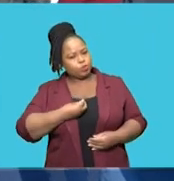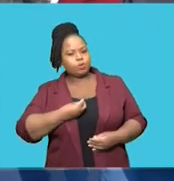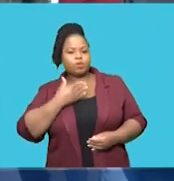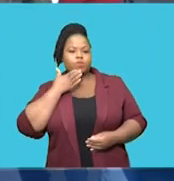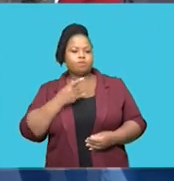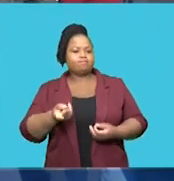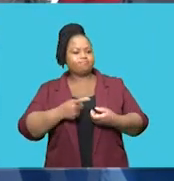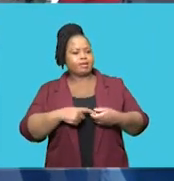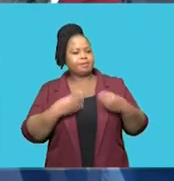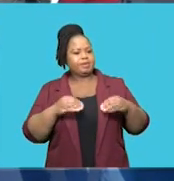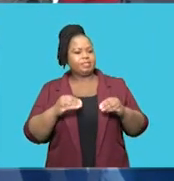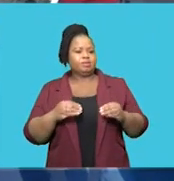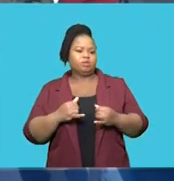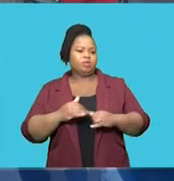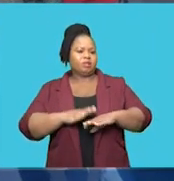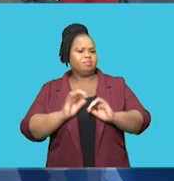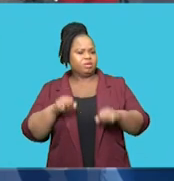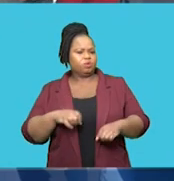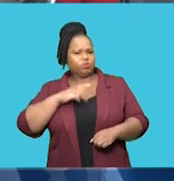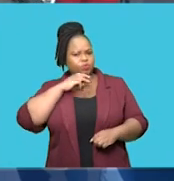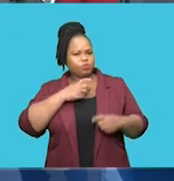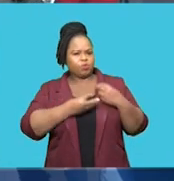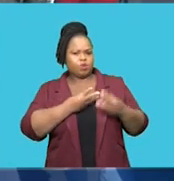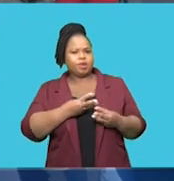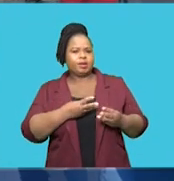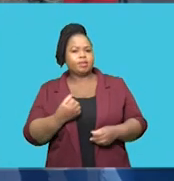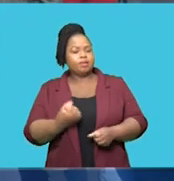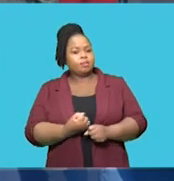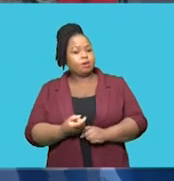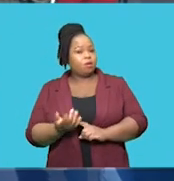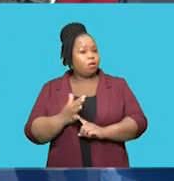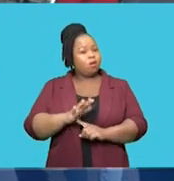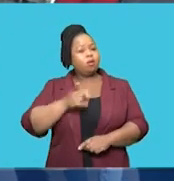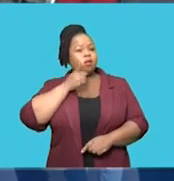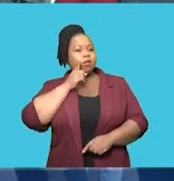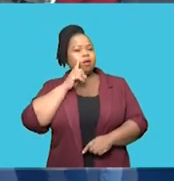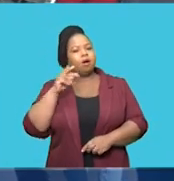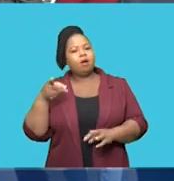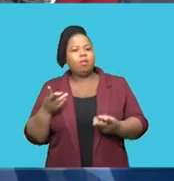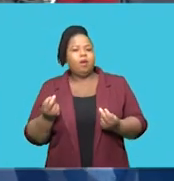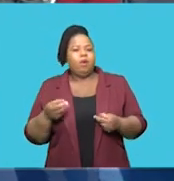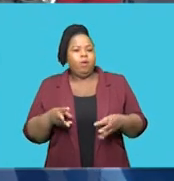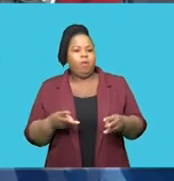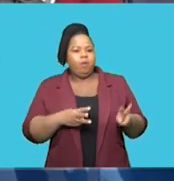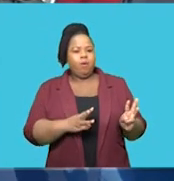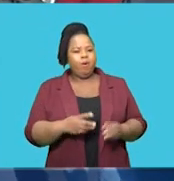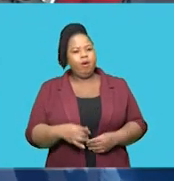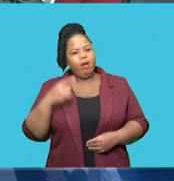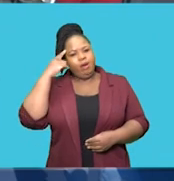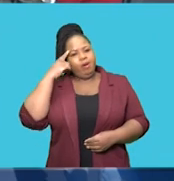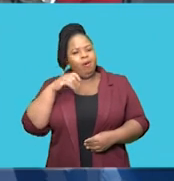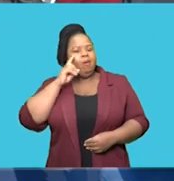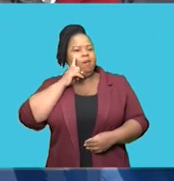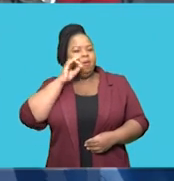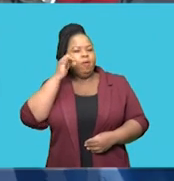the e-commerce, right, industry, right? Make them and expose them to new ways of thinking about things, new ways of looking